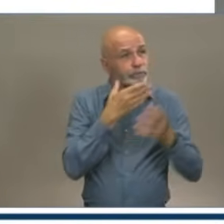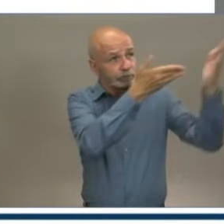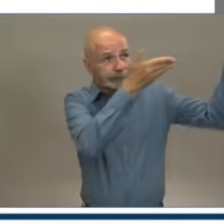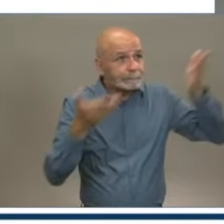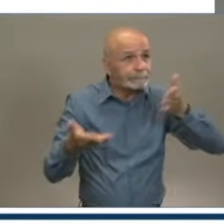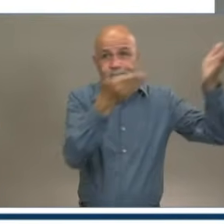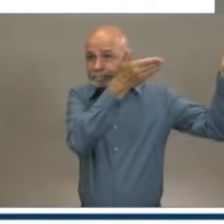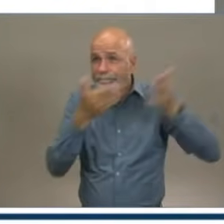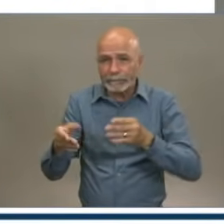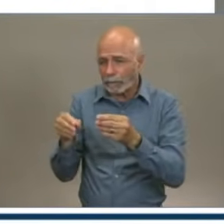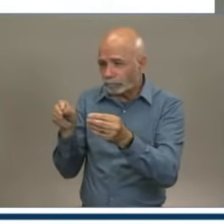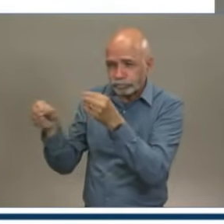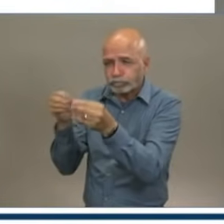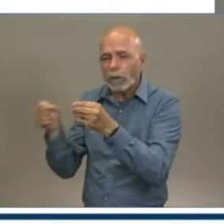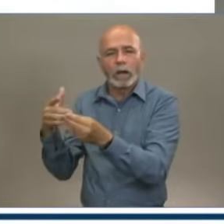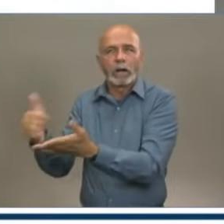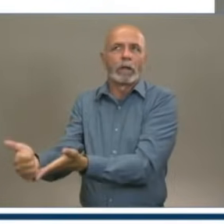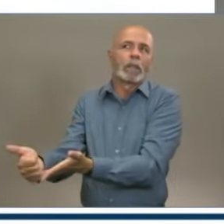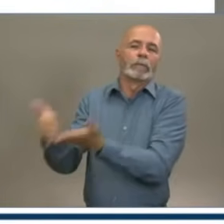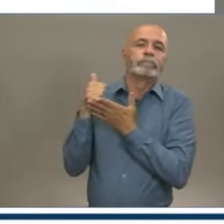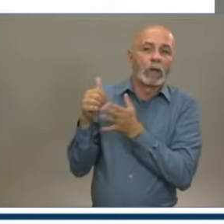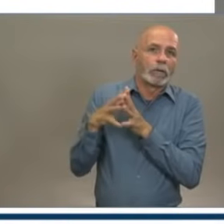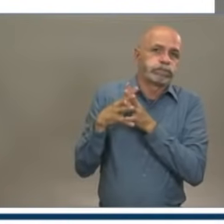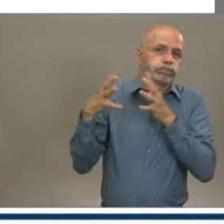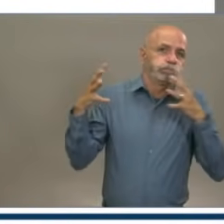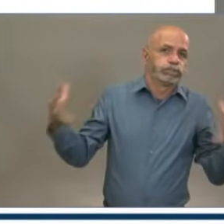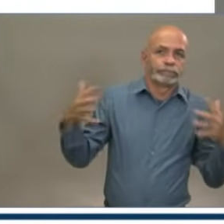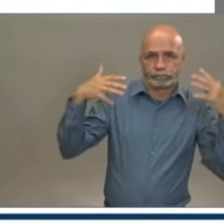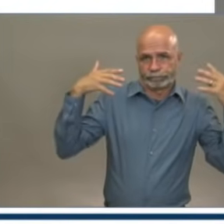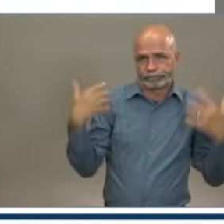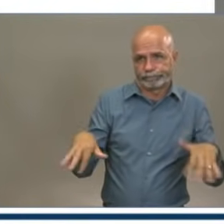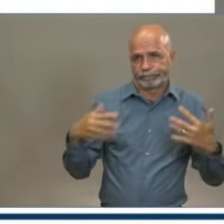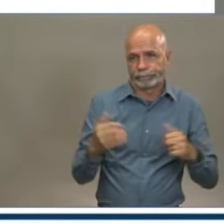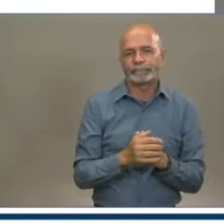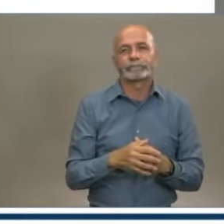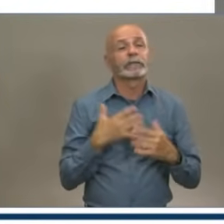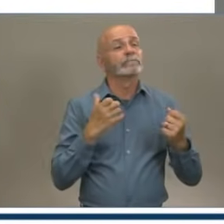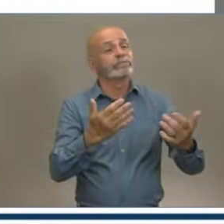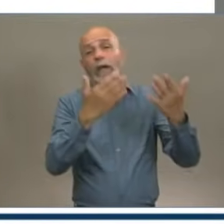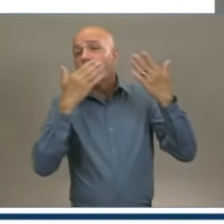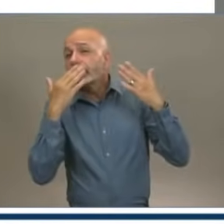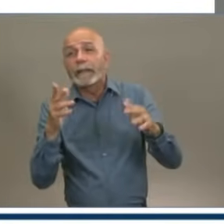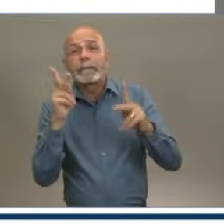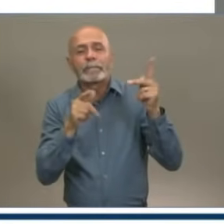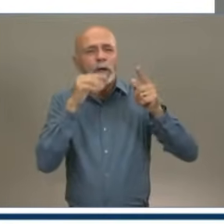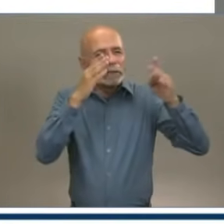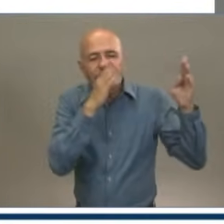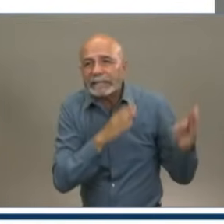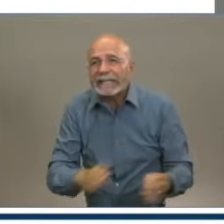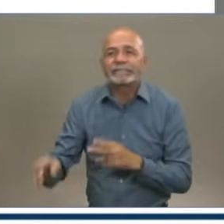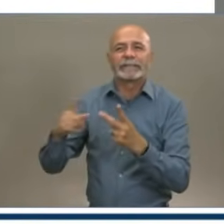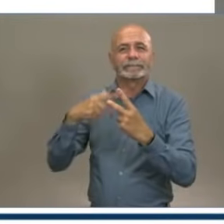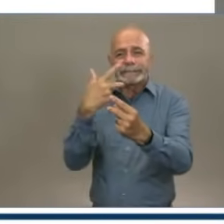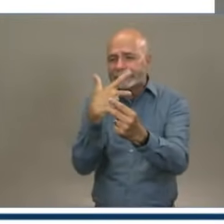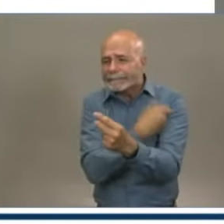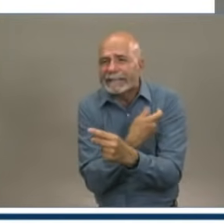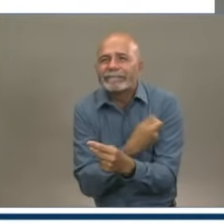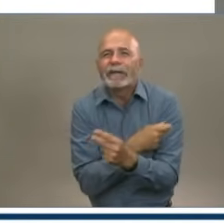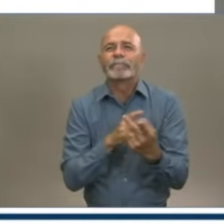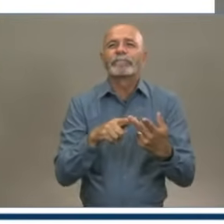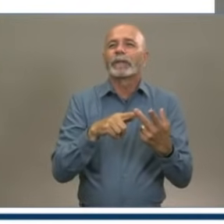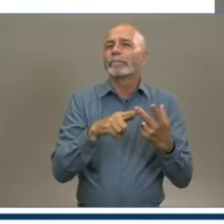hugely helpful. And I also need to thank the many vaccine planners plus community clinic immunizers and support